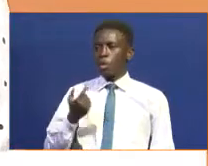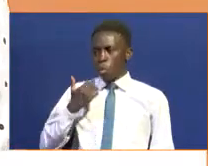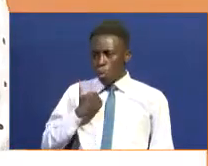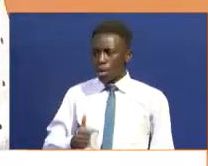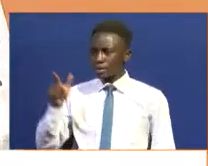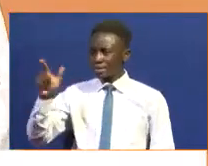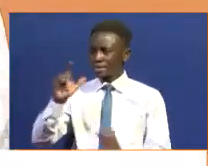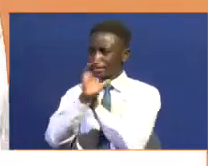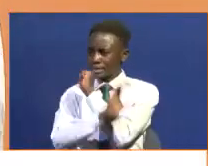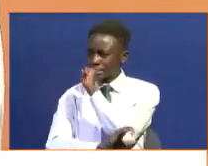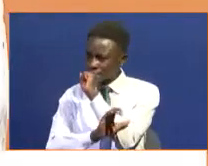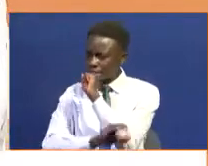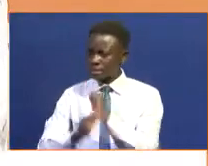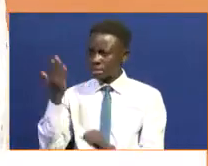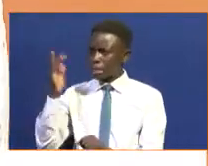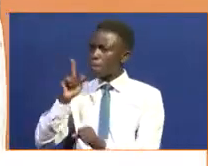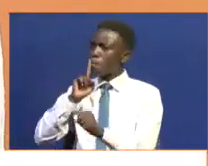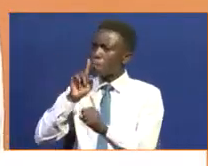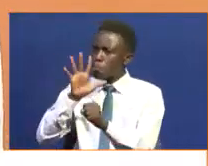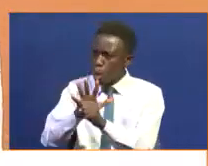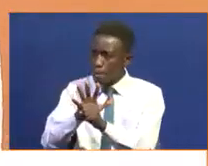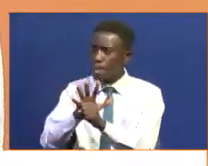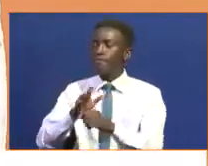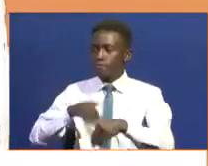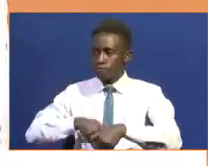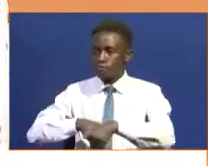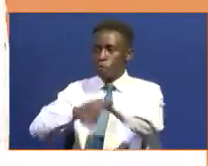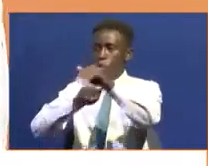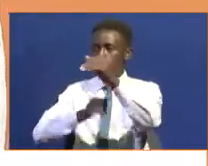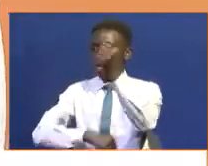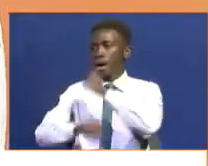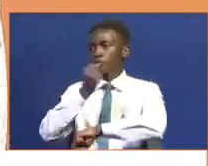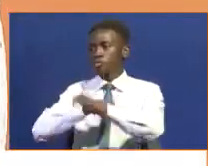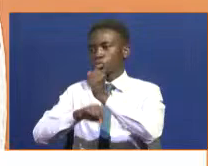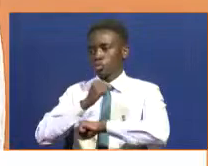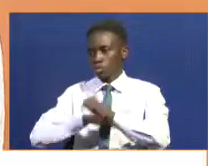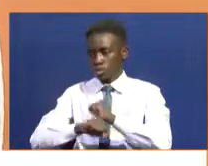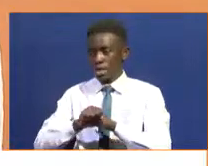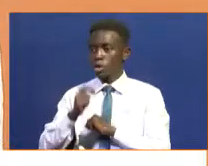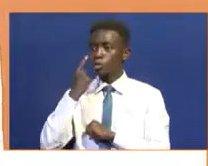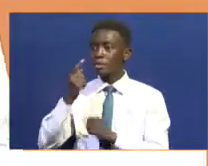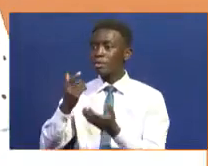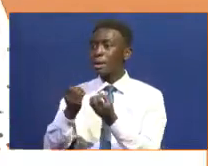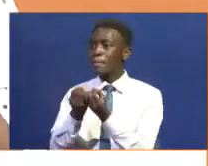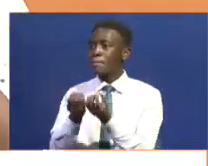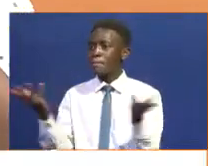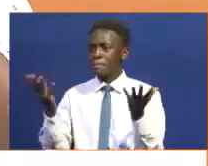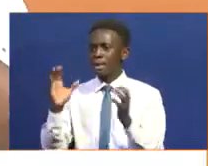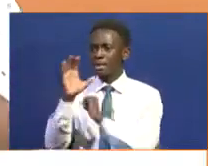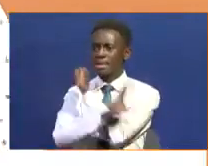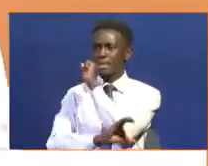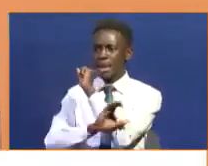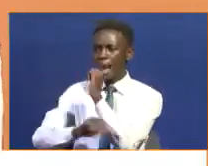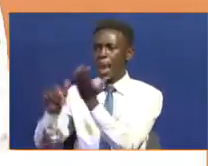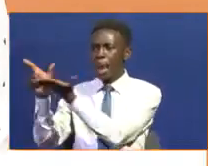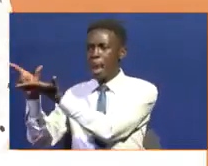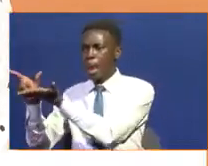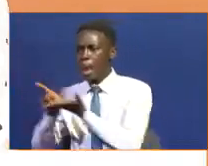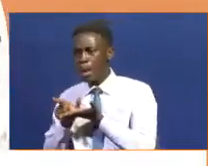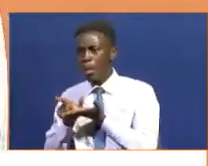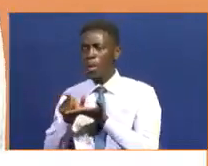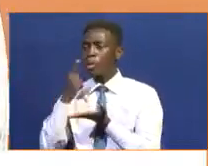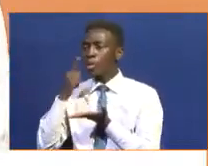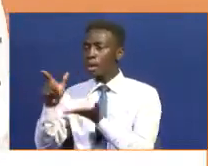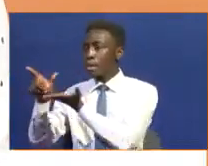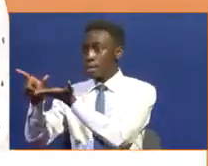their commitments. We find that most of the time they are talking loans, like what, to increase the debt